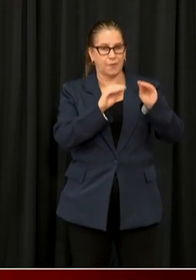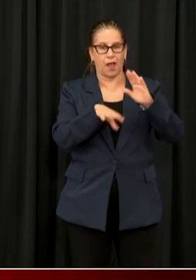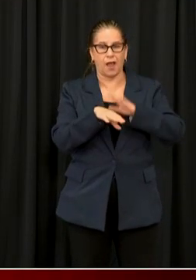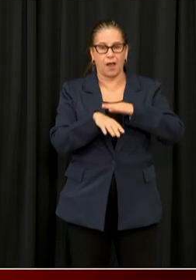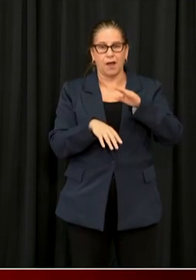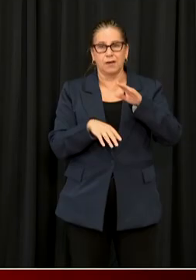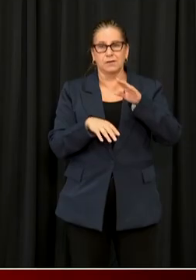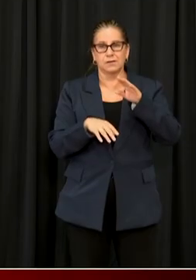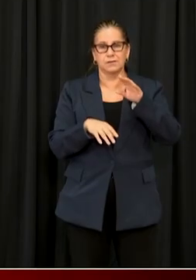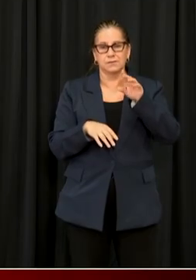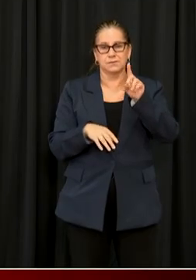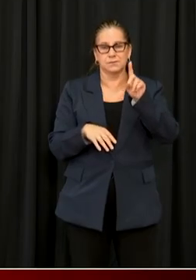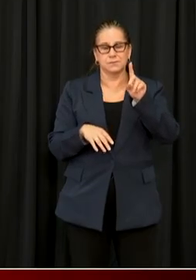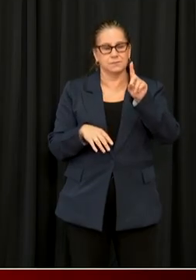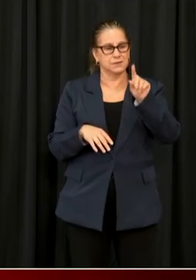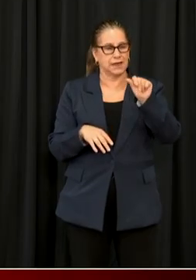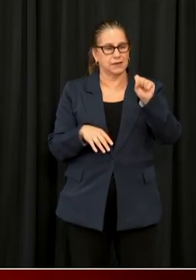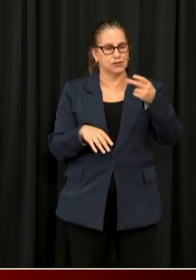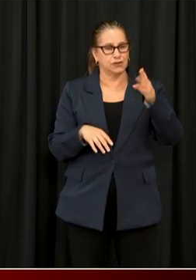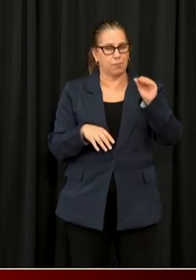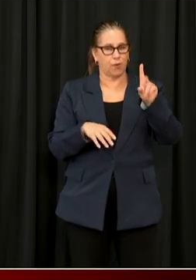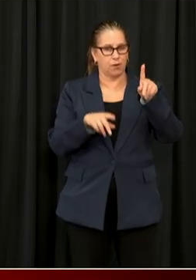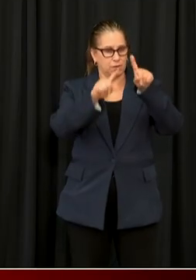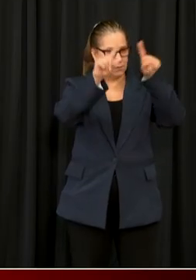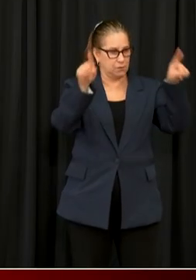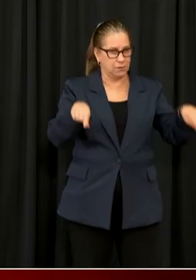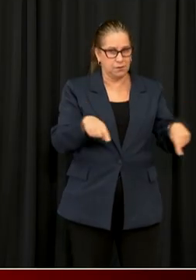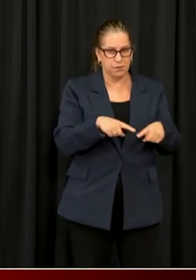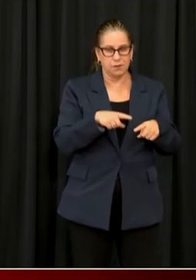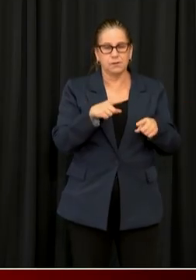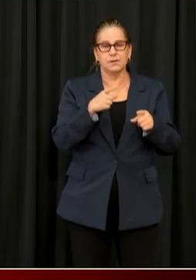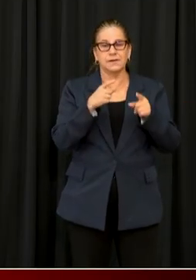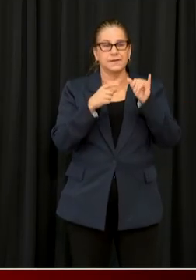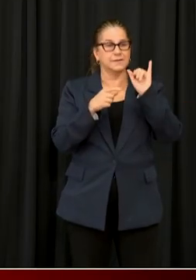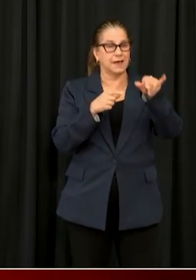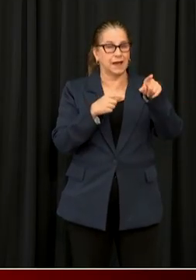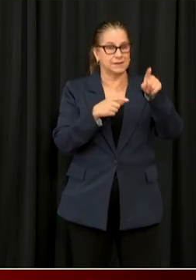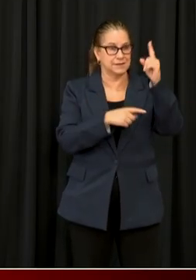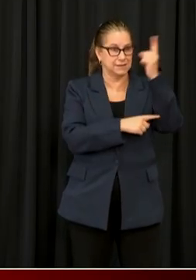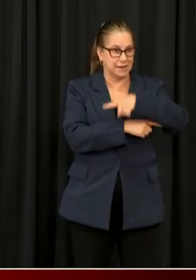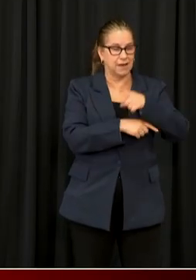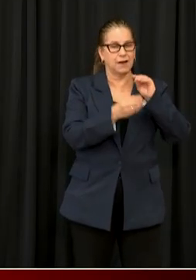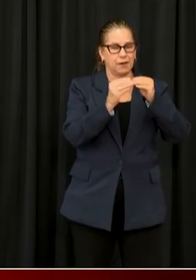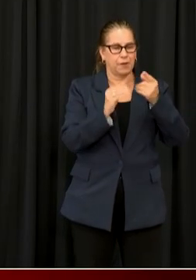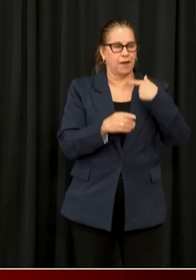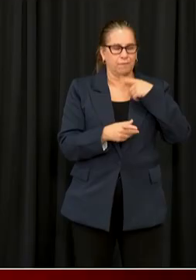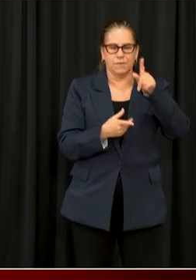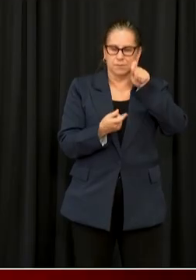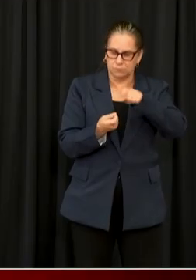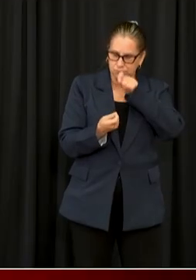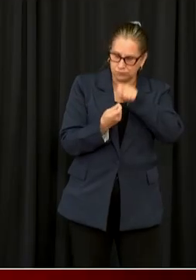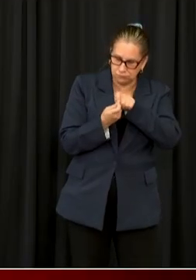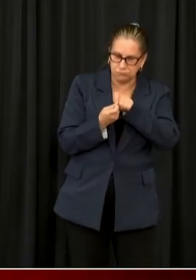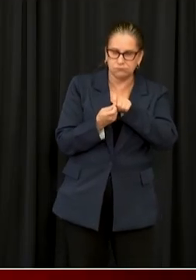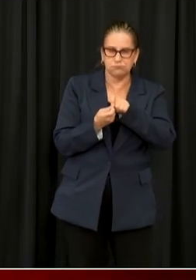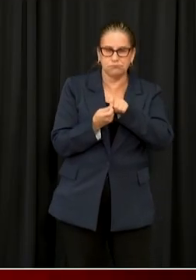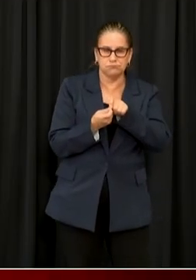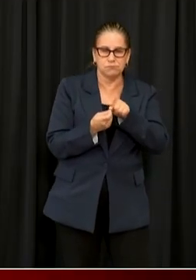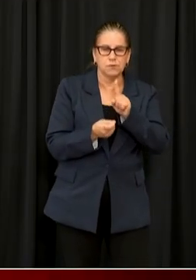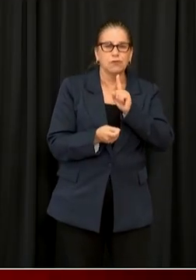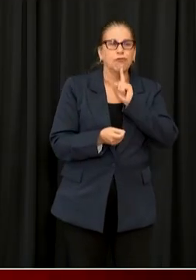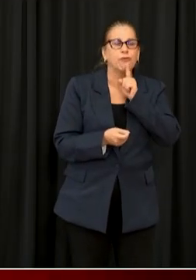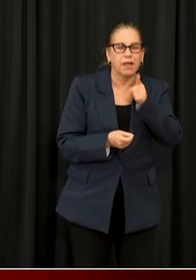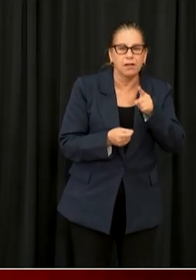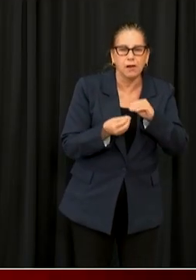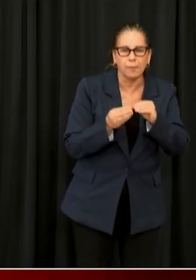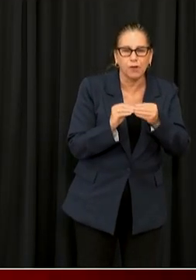dashboard and hover on that dot, it's going to tell you exactly what day that dot refers to. But that line is May 29th, that color